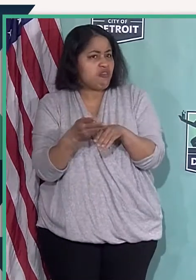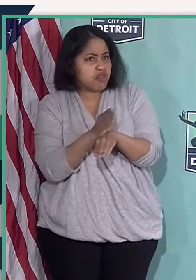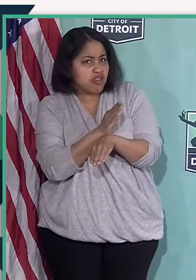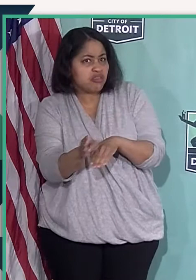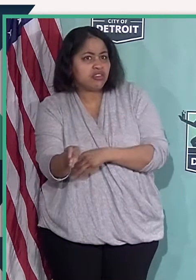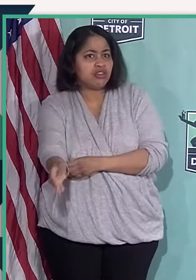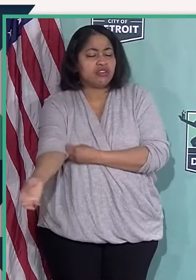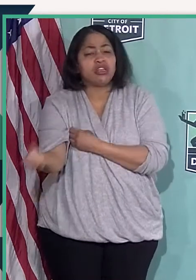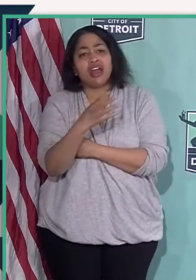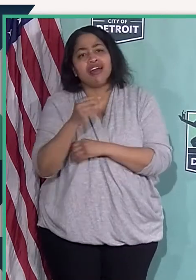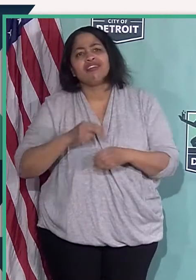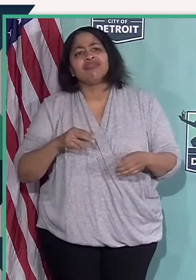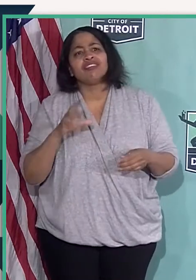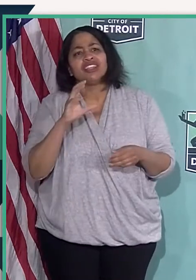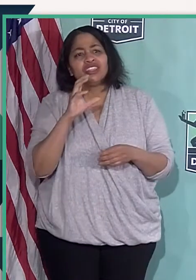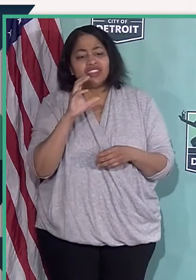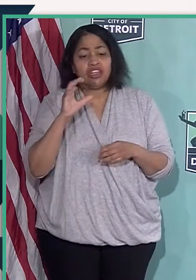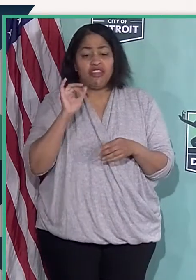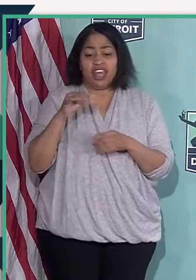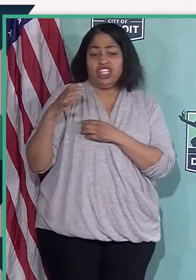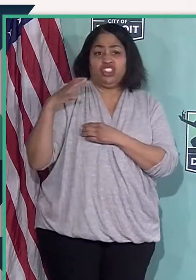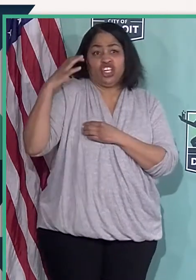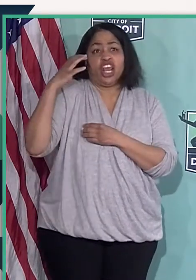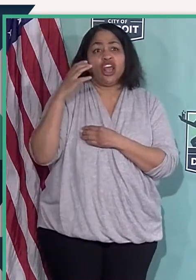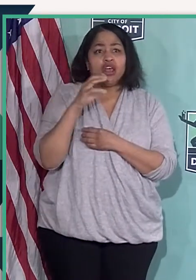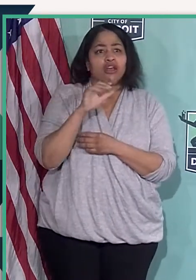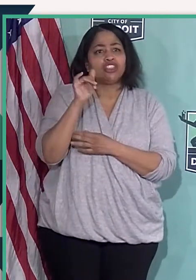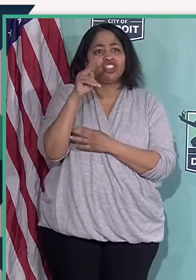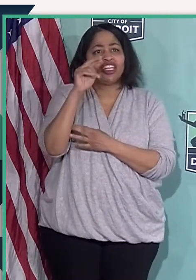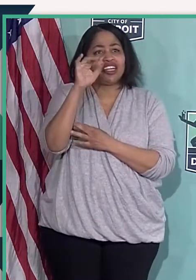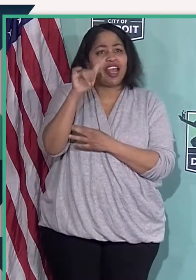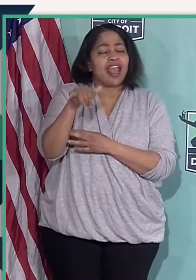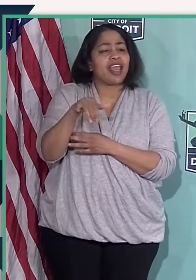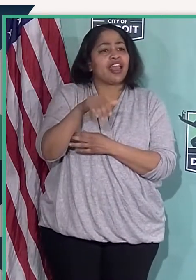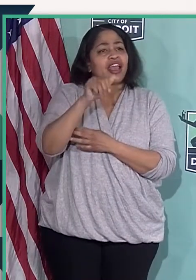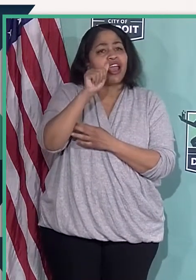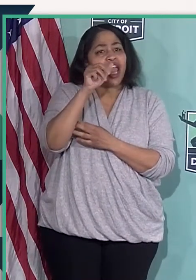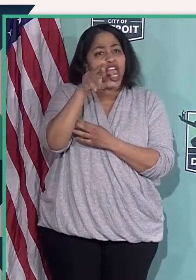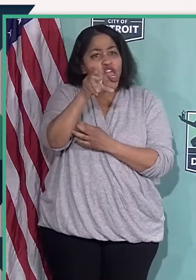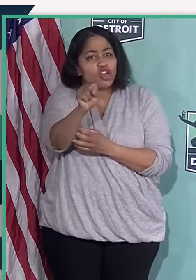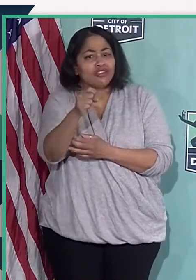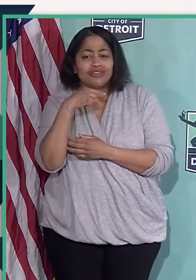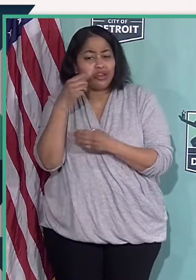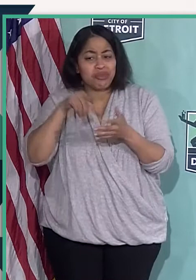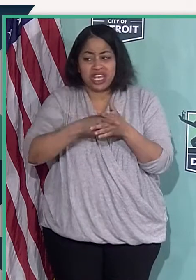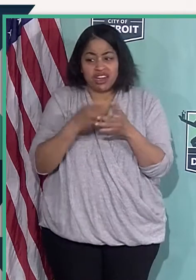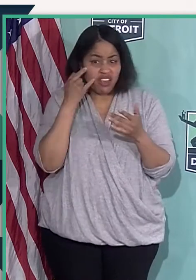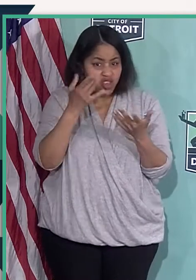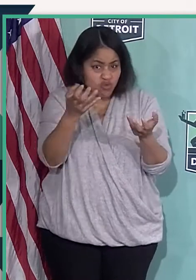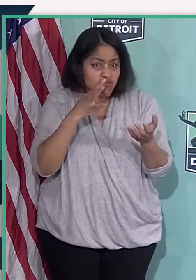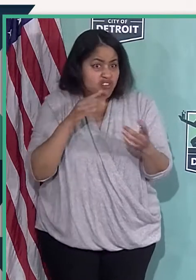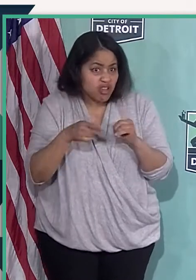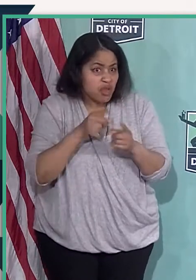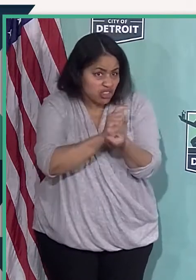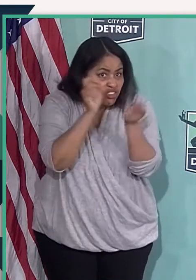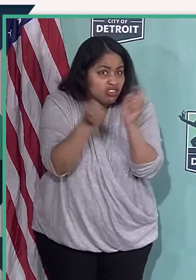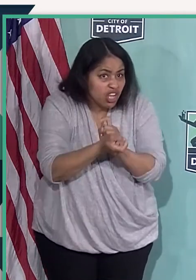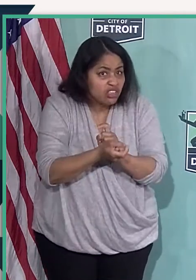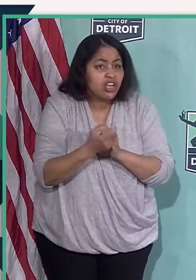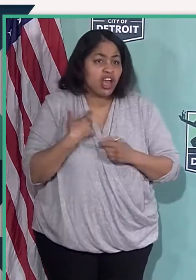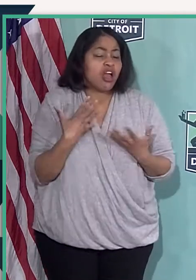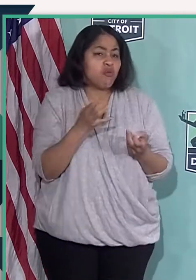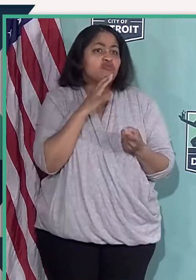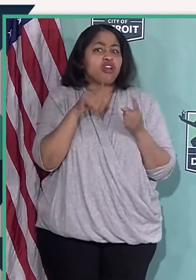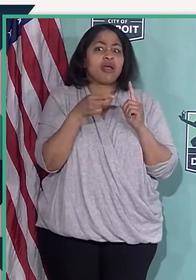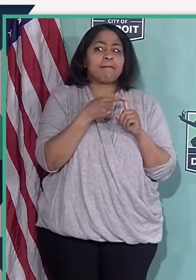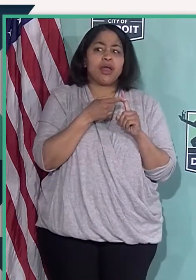the chair of the Budget Committee, Janae Ayers, just set a tone from the beginning that said, if you want to talk about changes, I want to